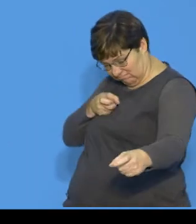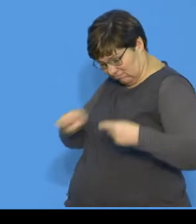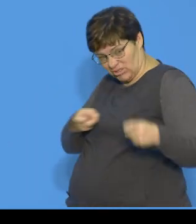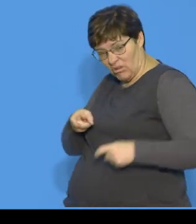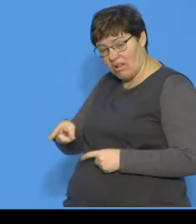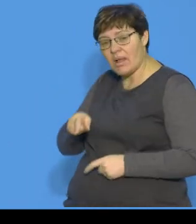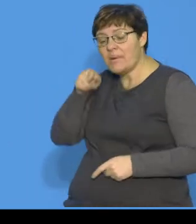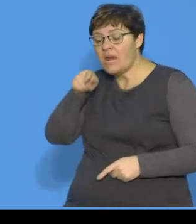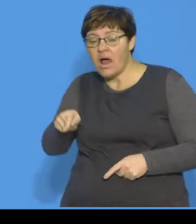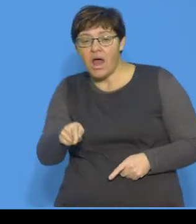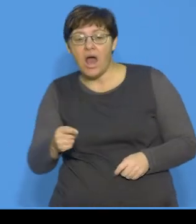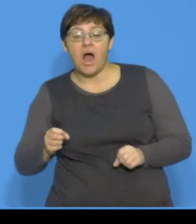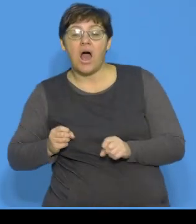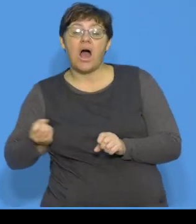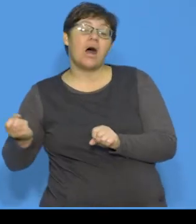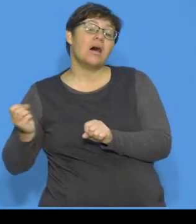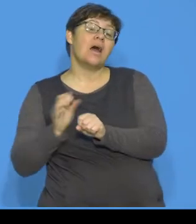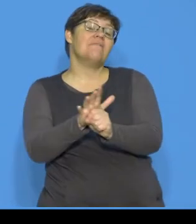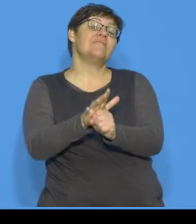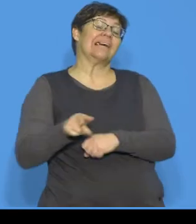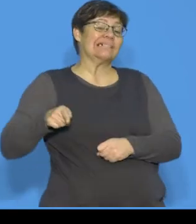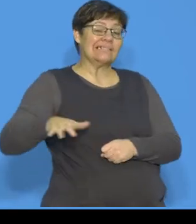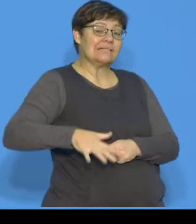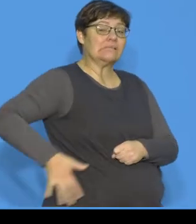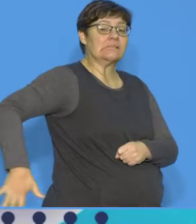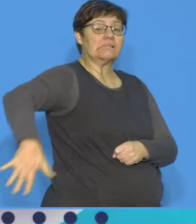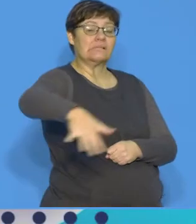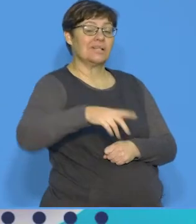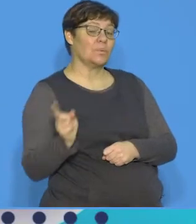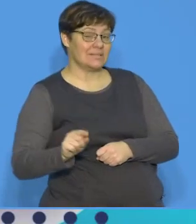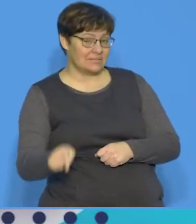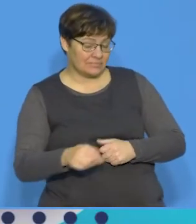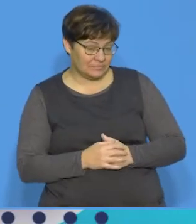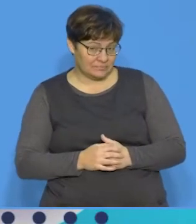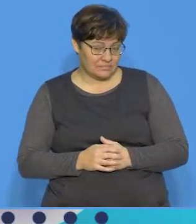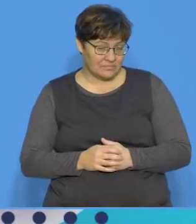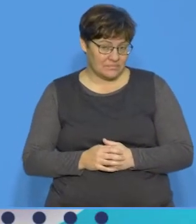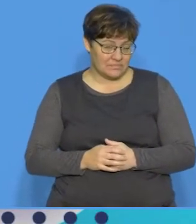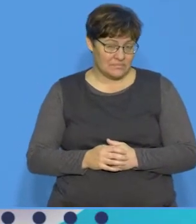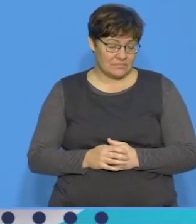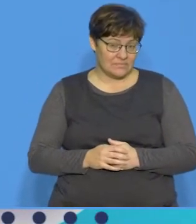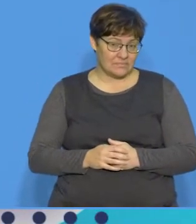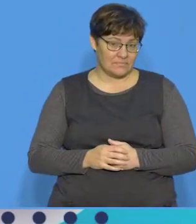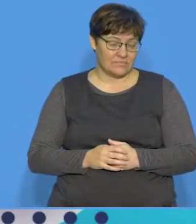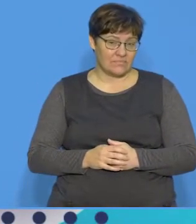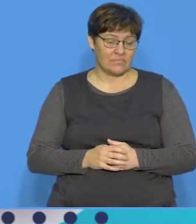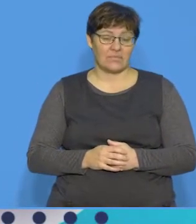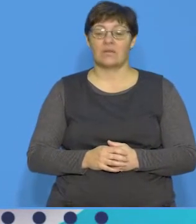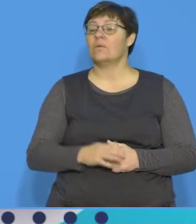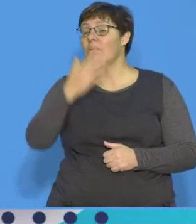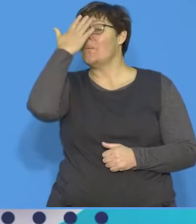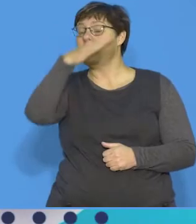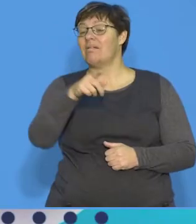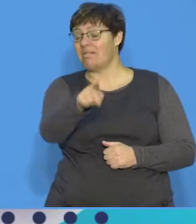of increased natality, decreased mortality. to a population. We know that